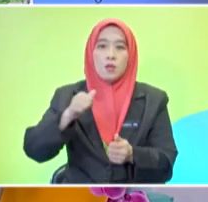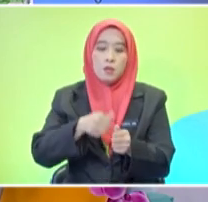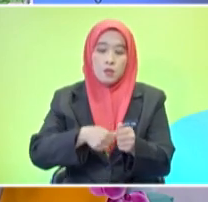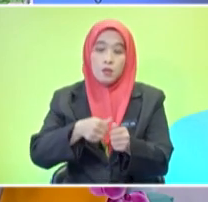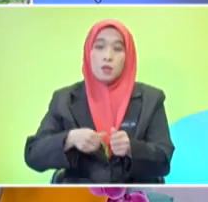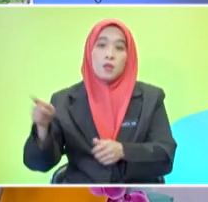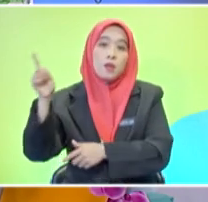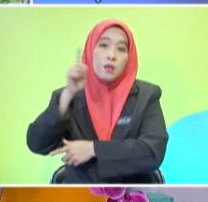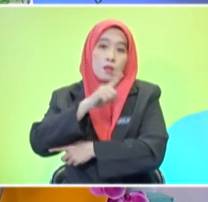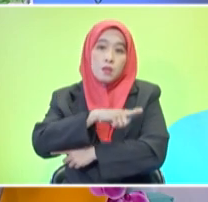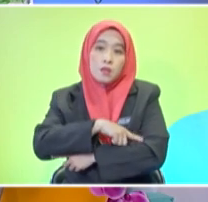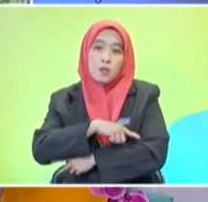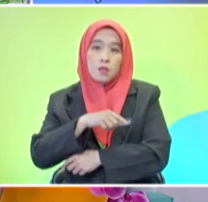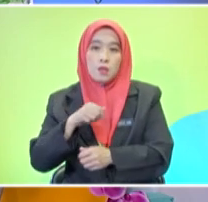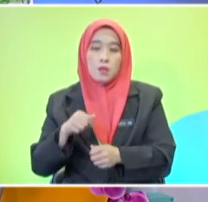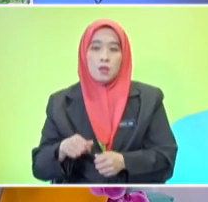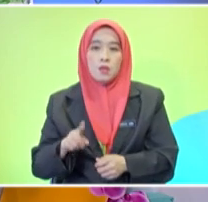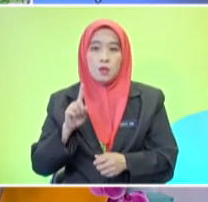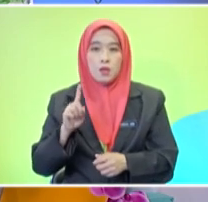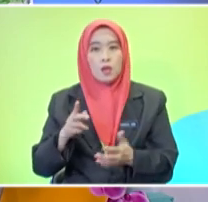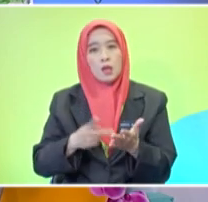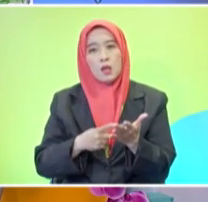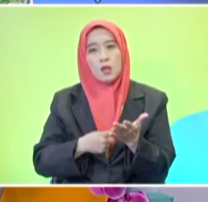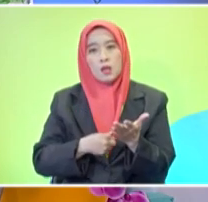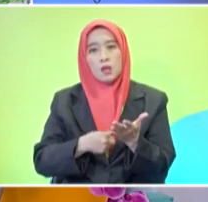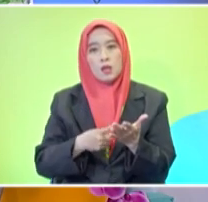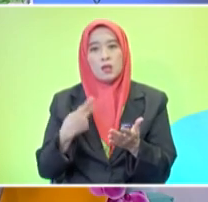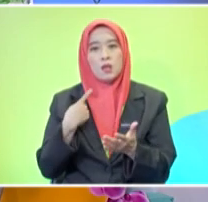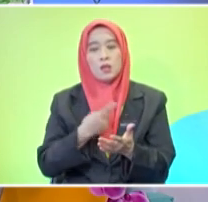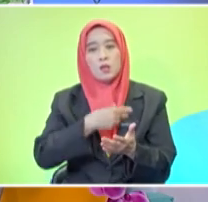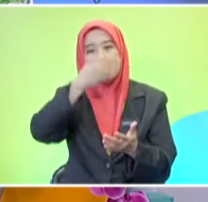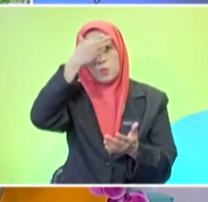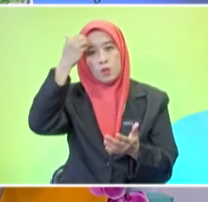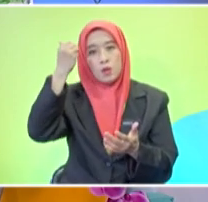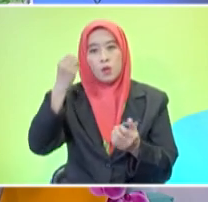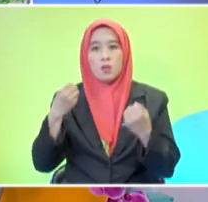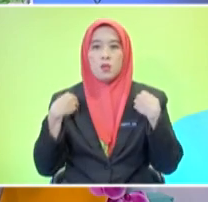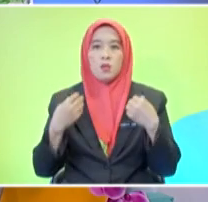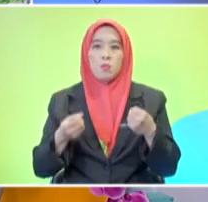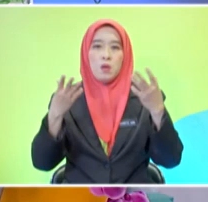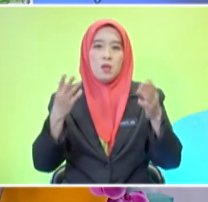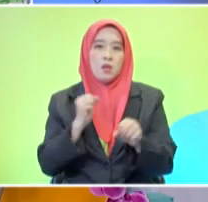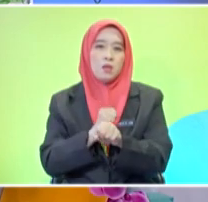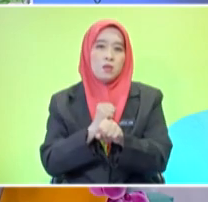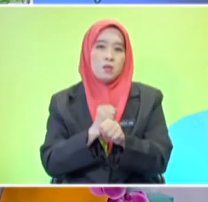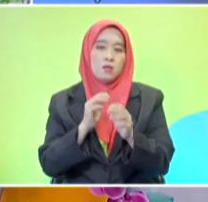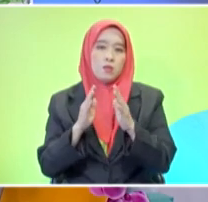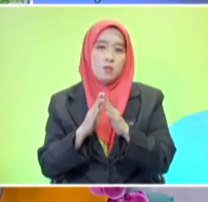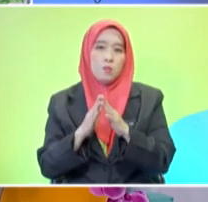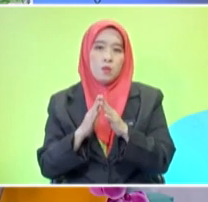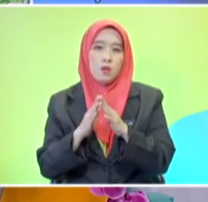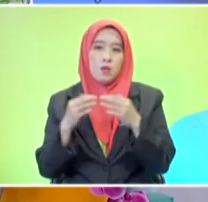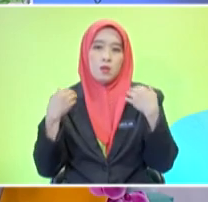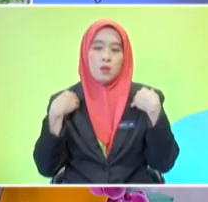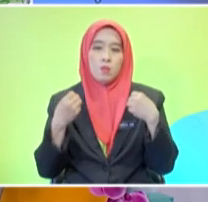will be some days he will forget. Let's say if there's too much homework or too many homeworks at home, at school, or there's too much